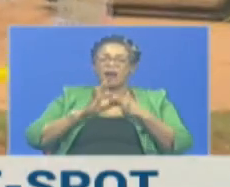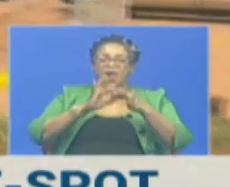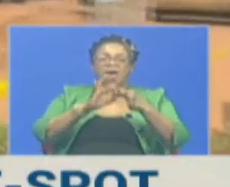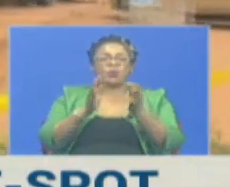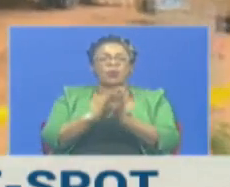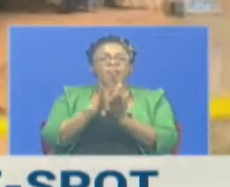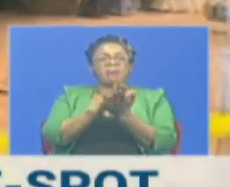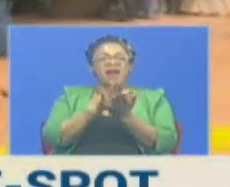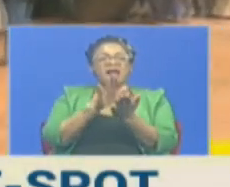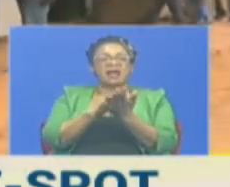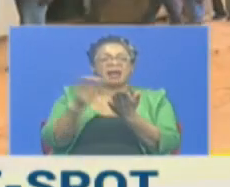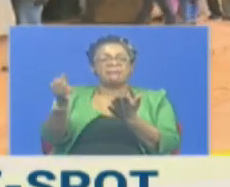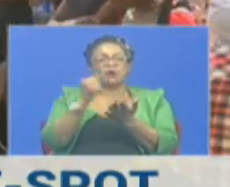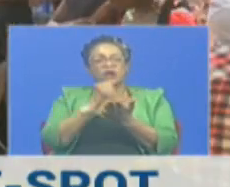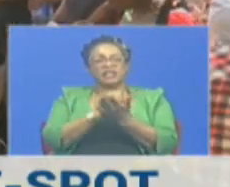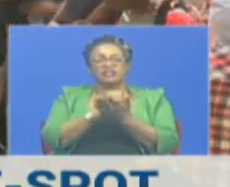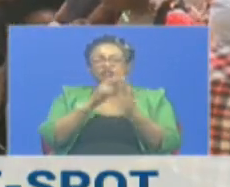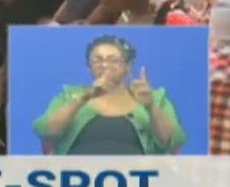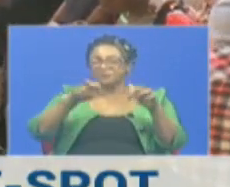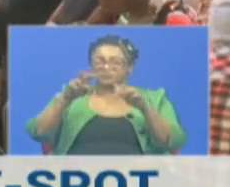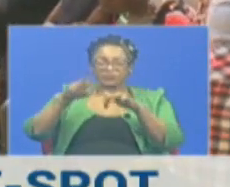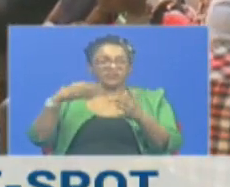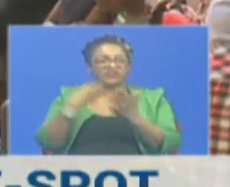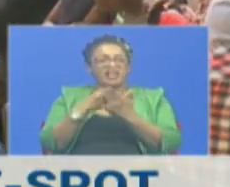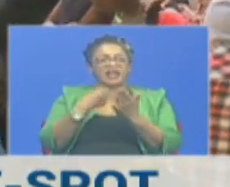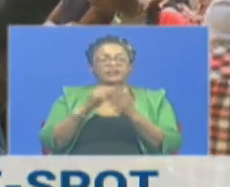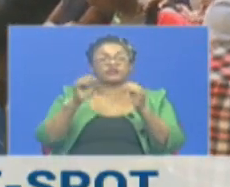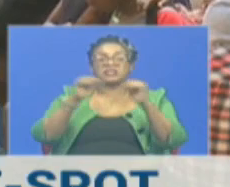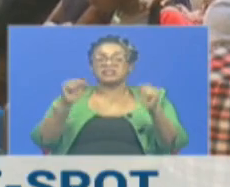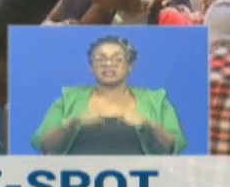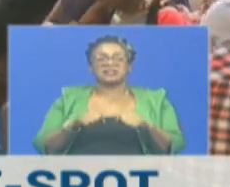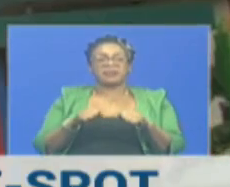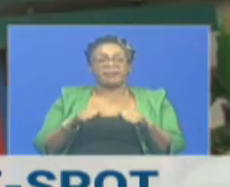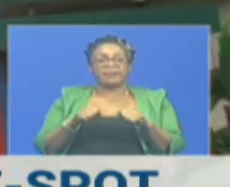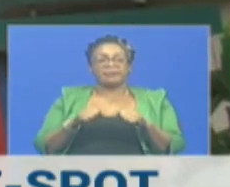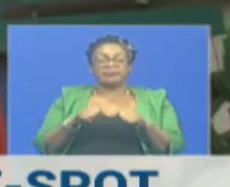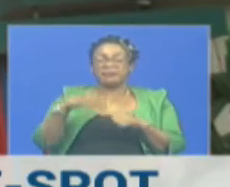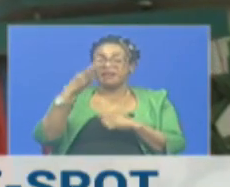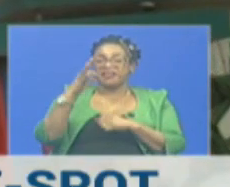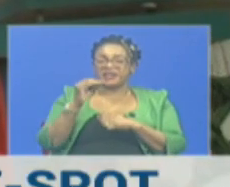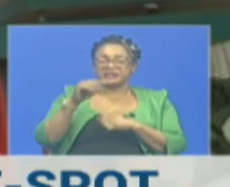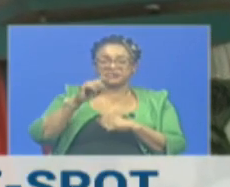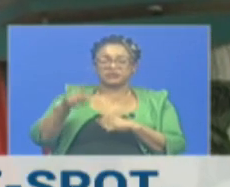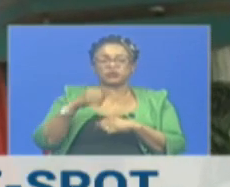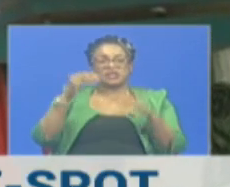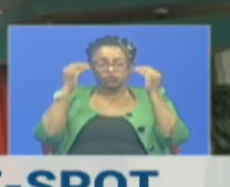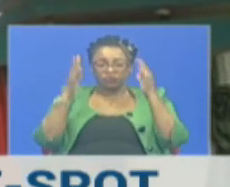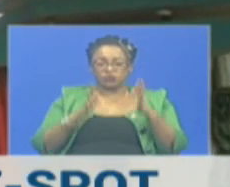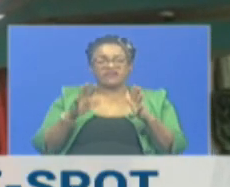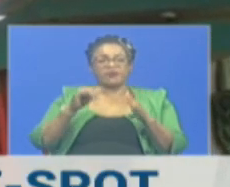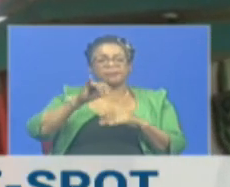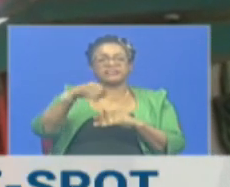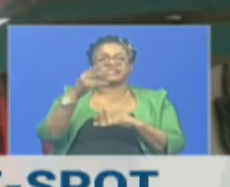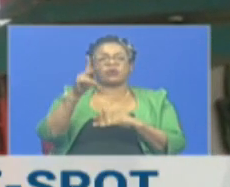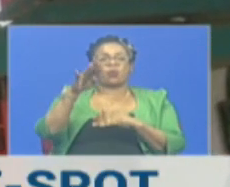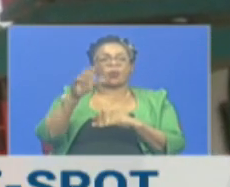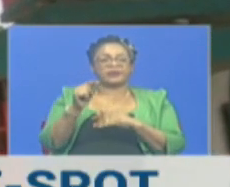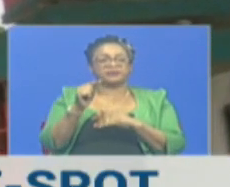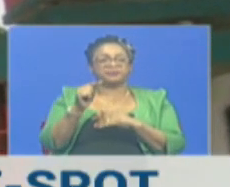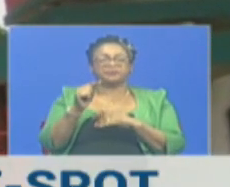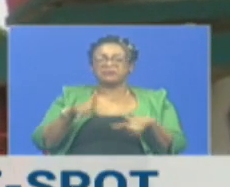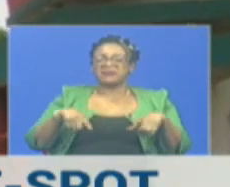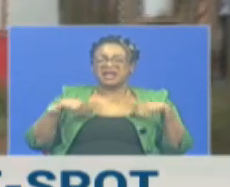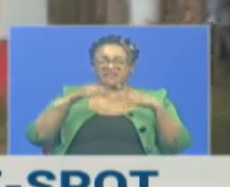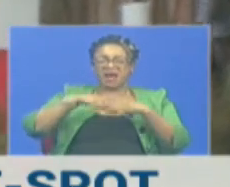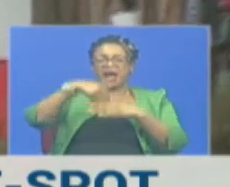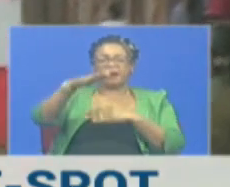employees to manipulate financial systems. A bulk of the 30,000 students from JKUAT reside off campus in